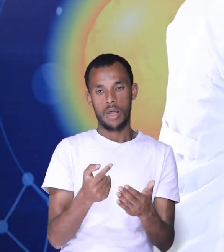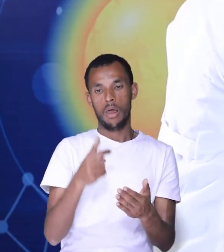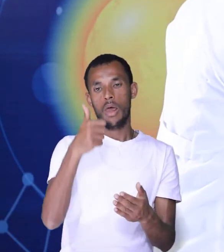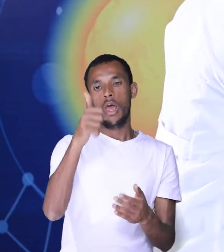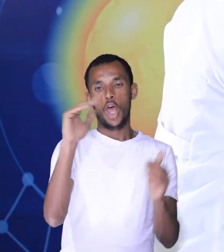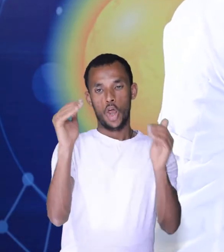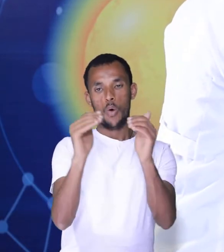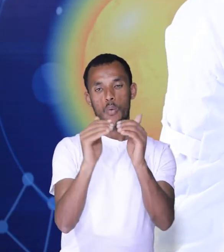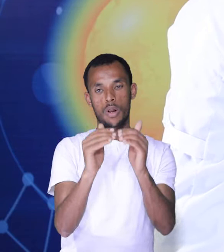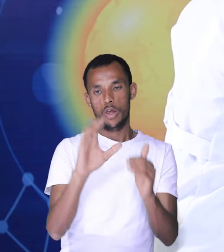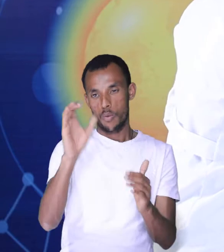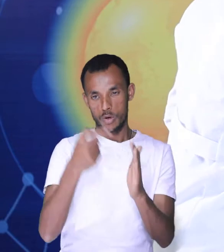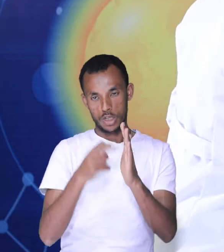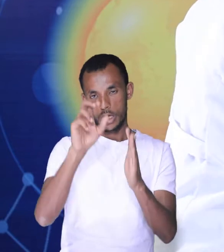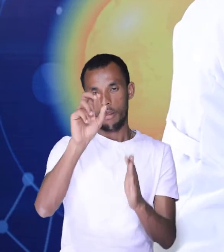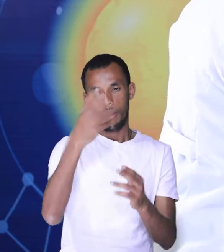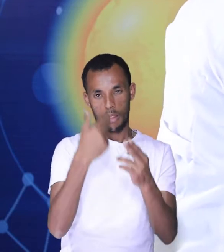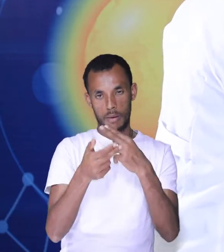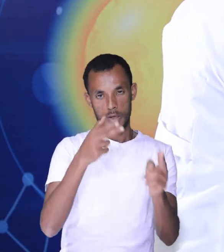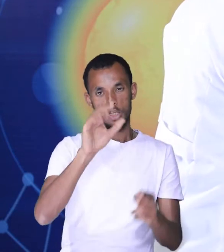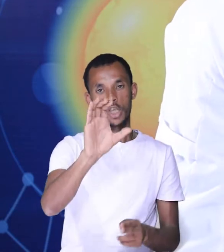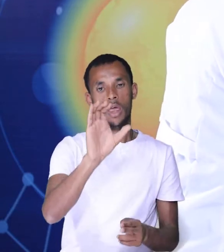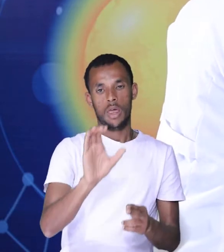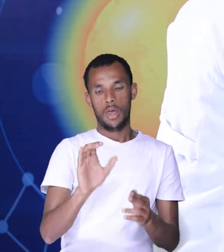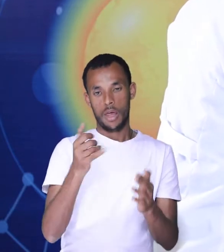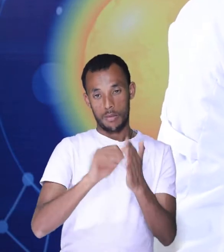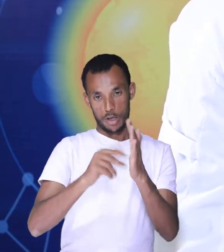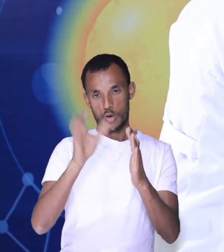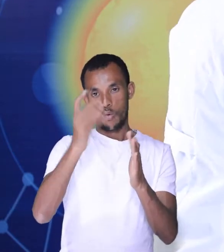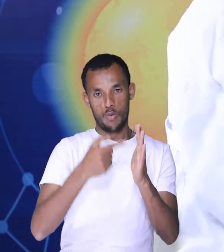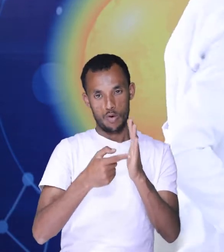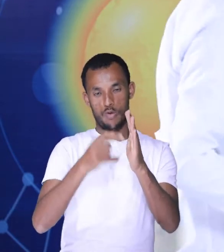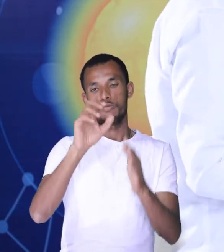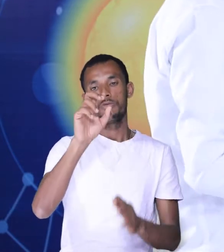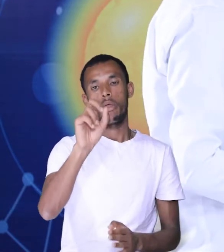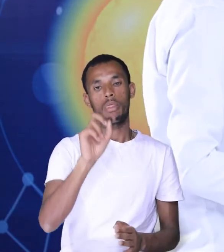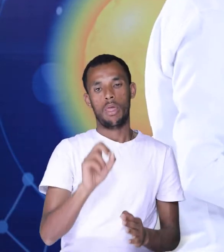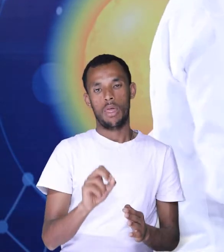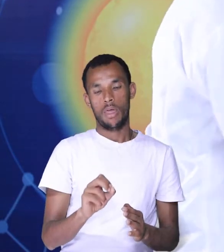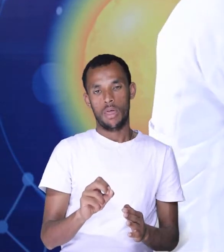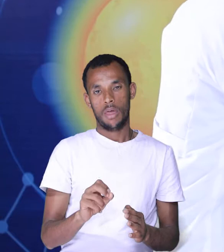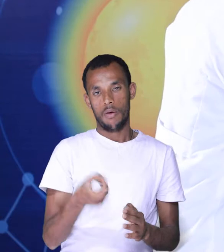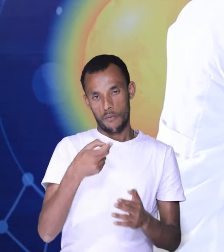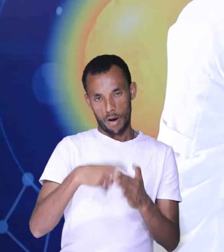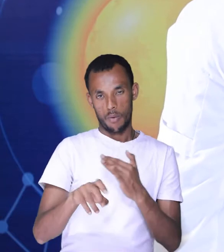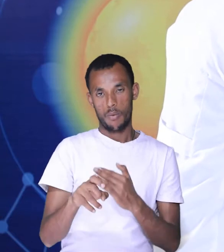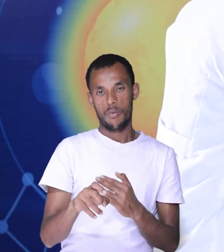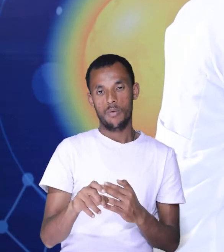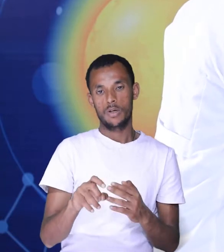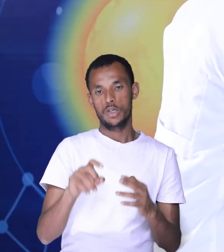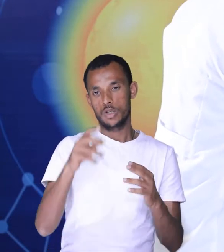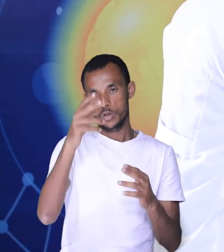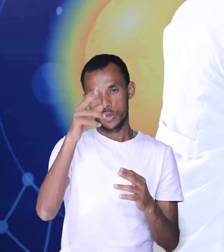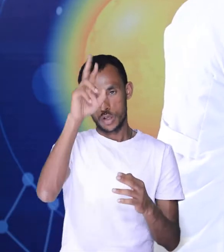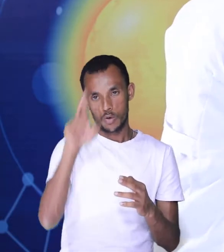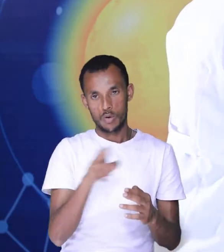A equals to cos 30 degree times C. That is cos of 30. It's like a value, the square root of